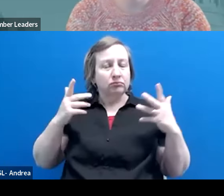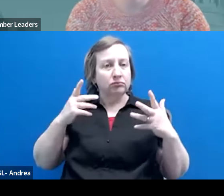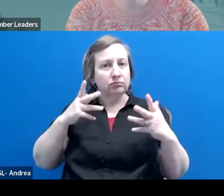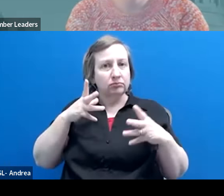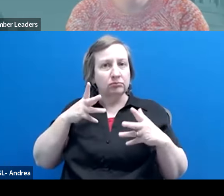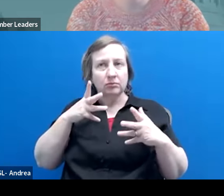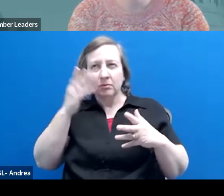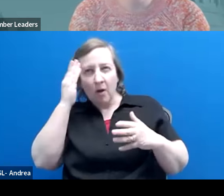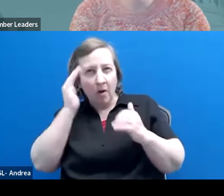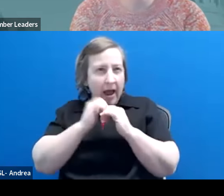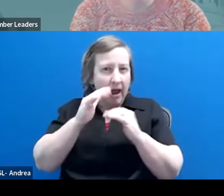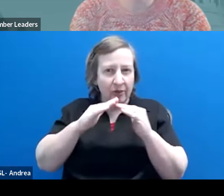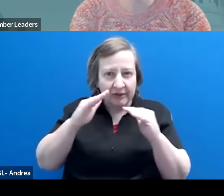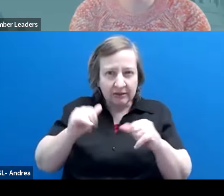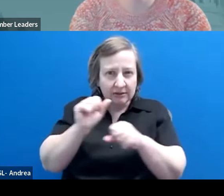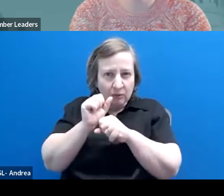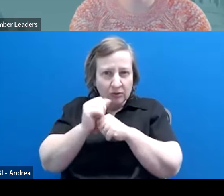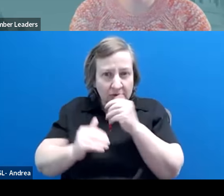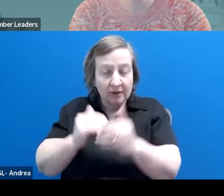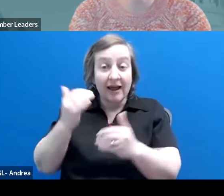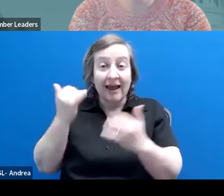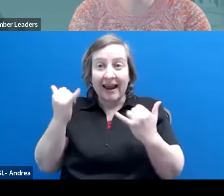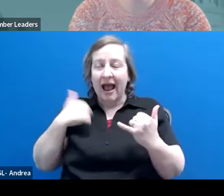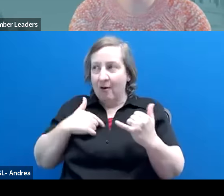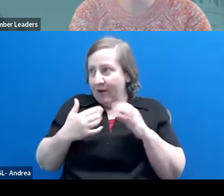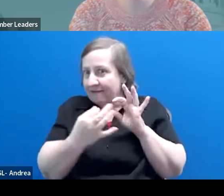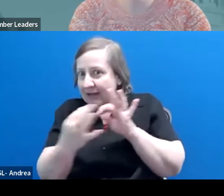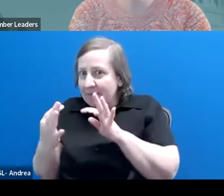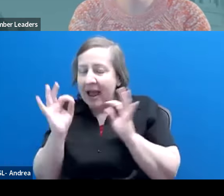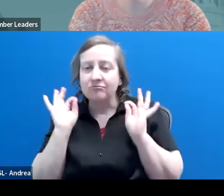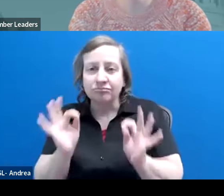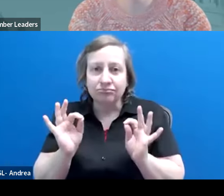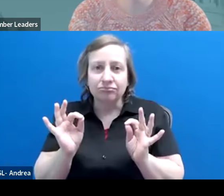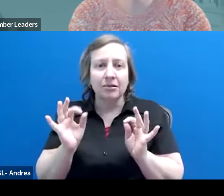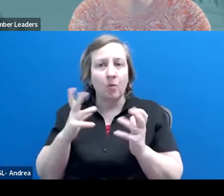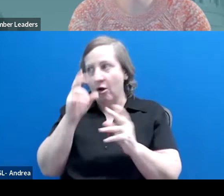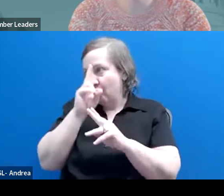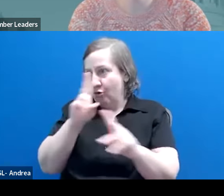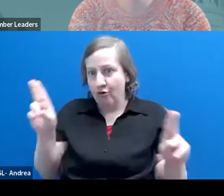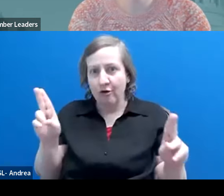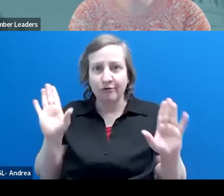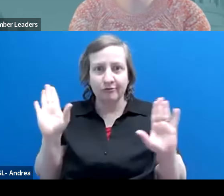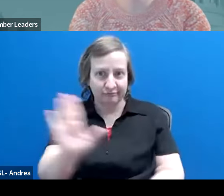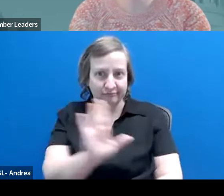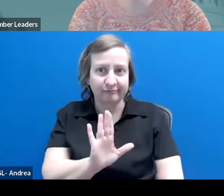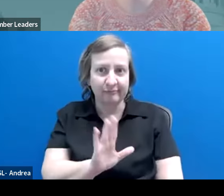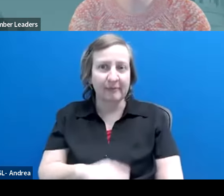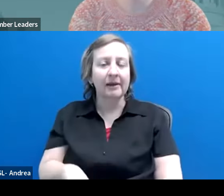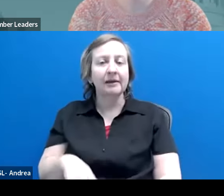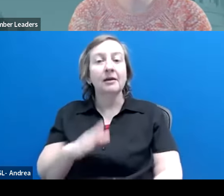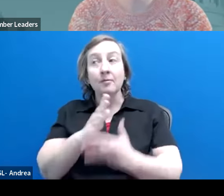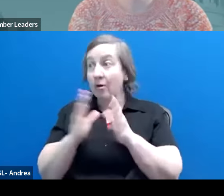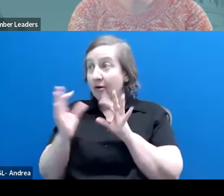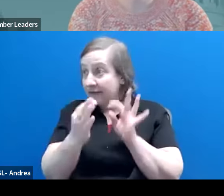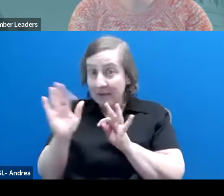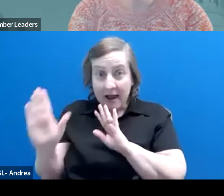system works. And so now we're getting that feedback, and we just really want to honor it. And part of the feedback we got was